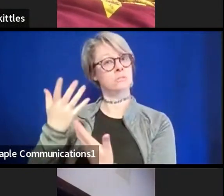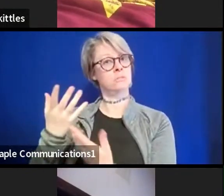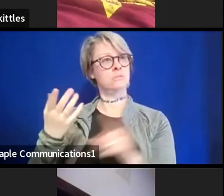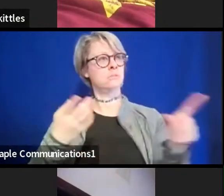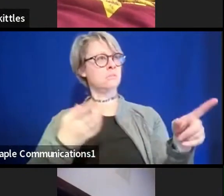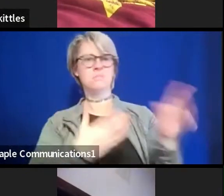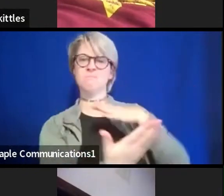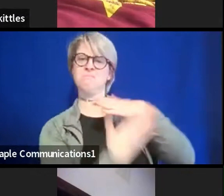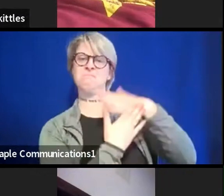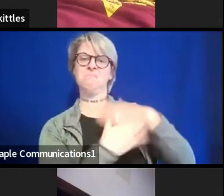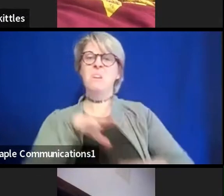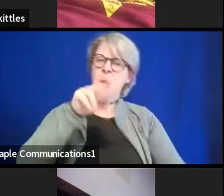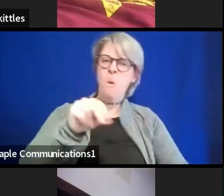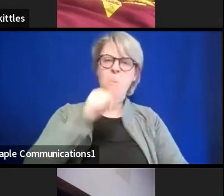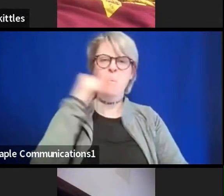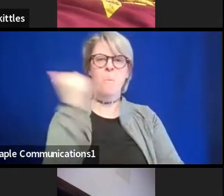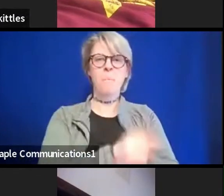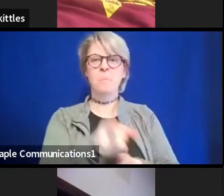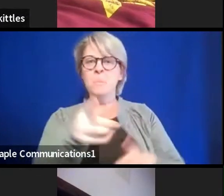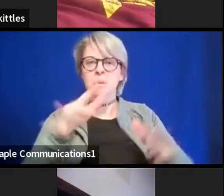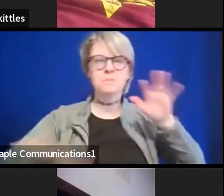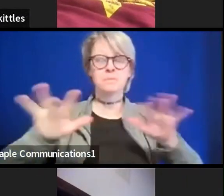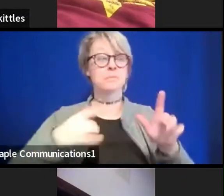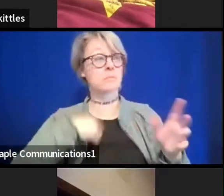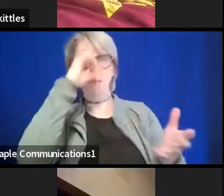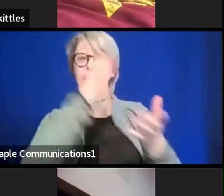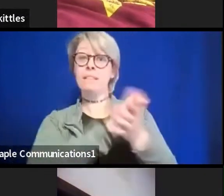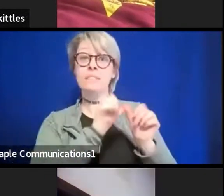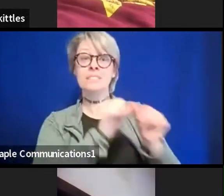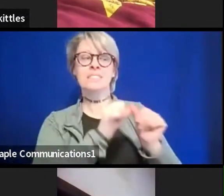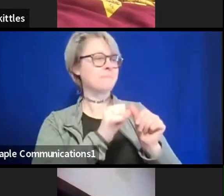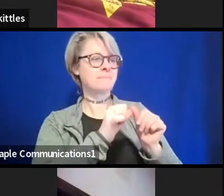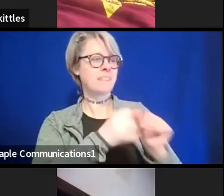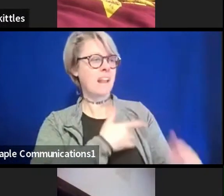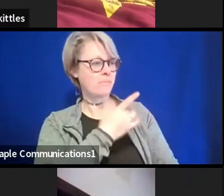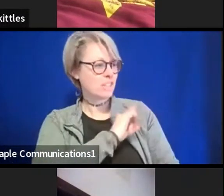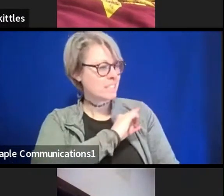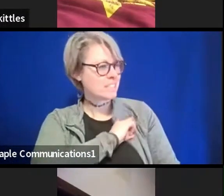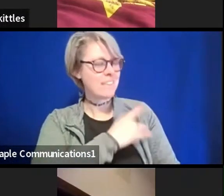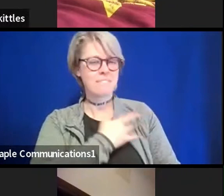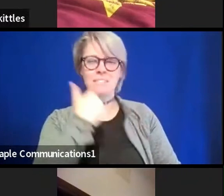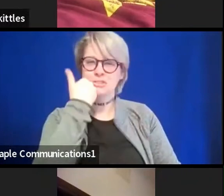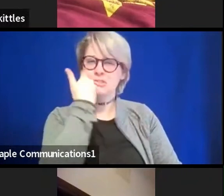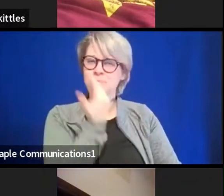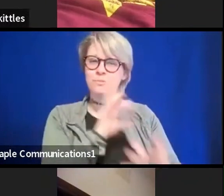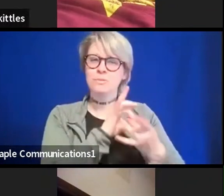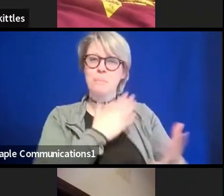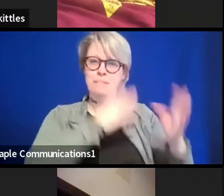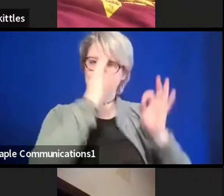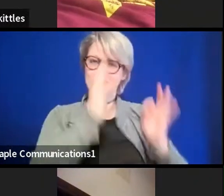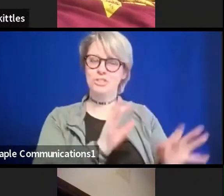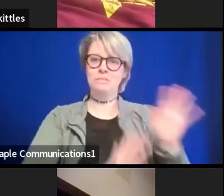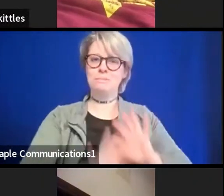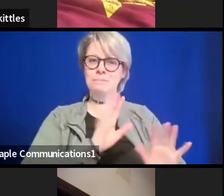to help you. It's like, and I would believe them for a while, then I would feel guilt and shame attached to that. You know,